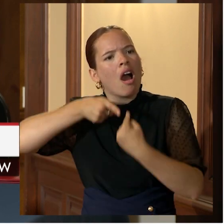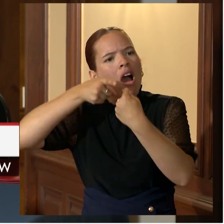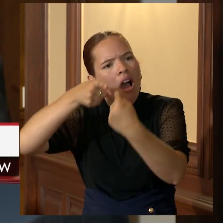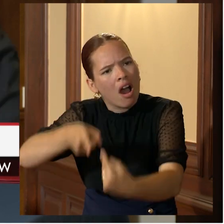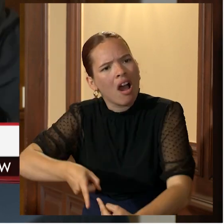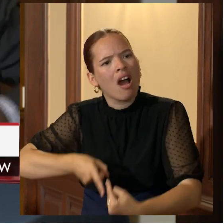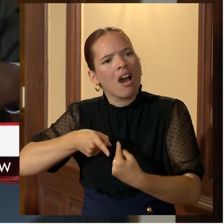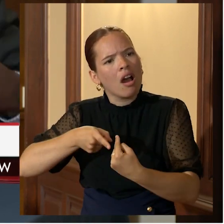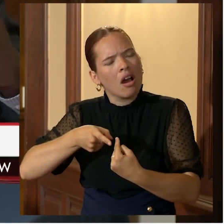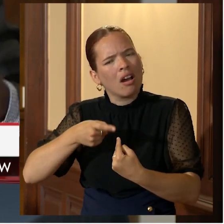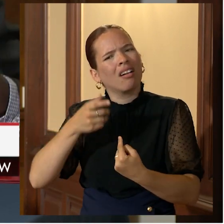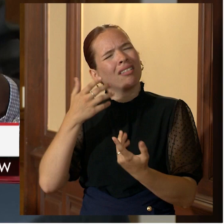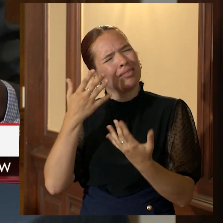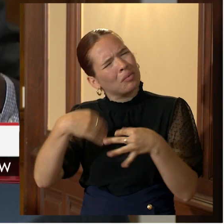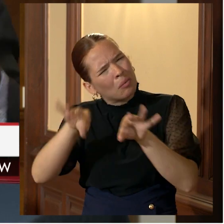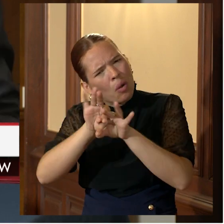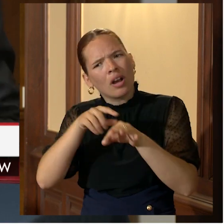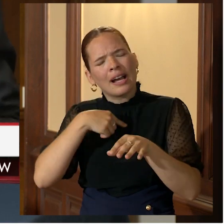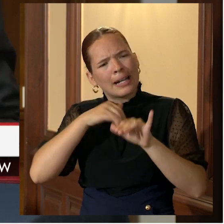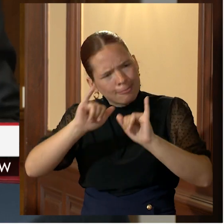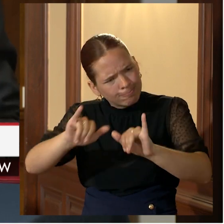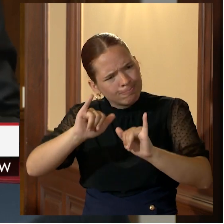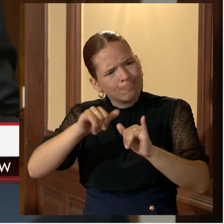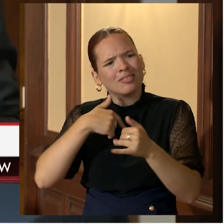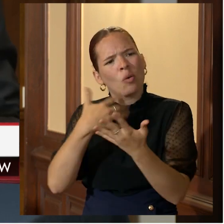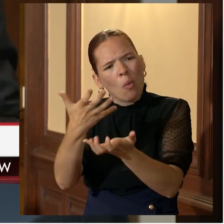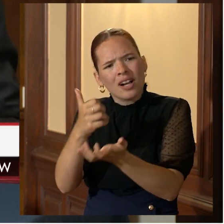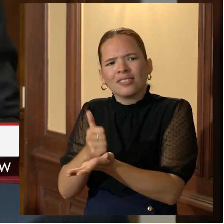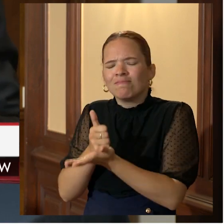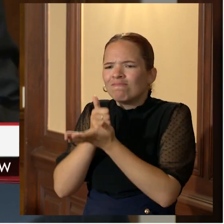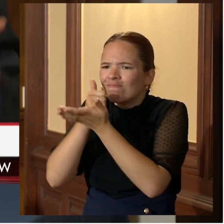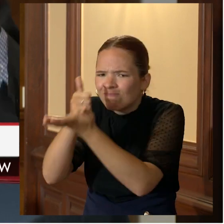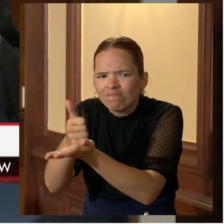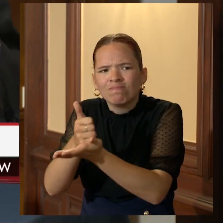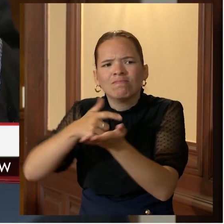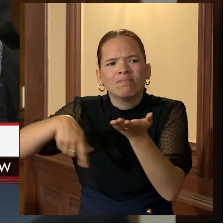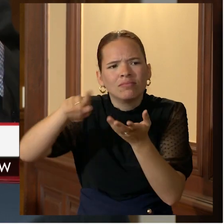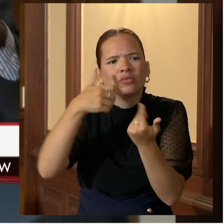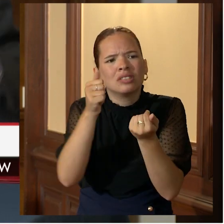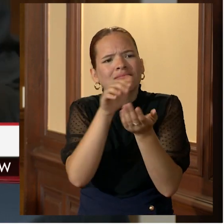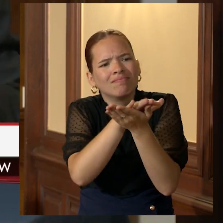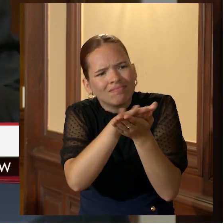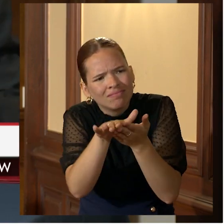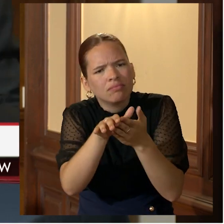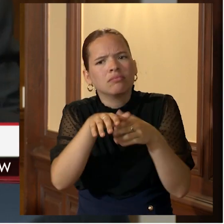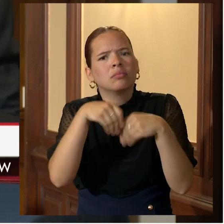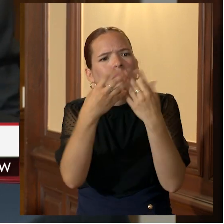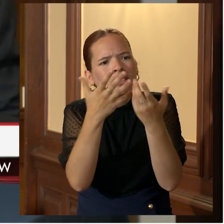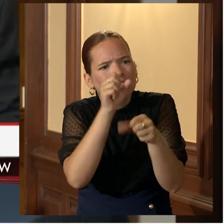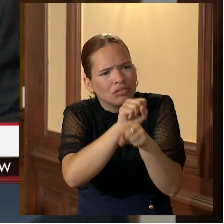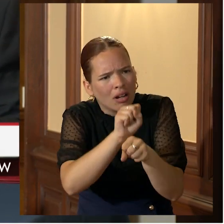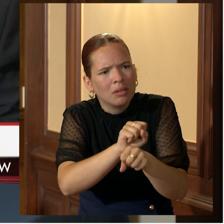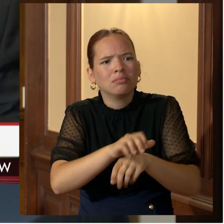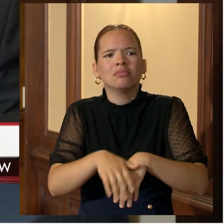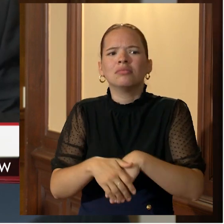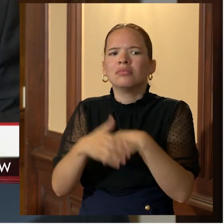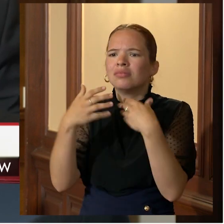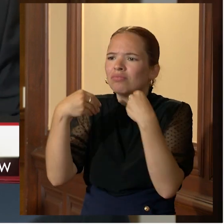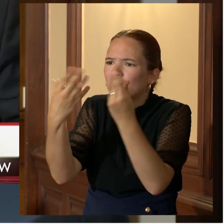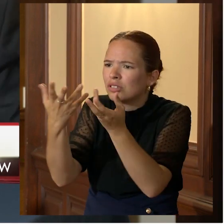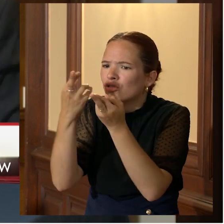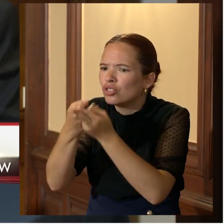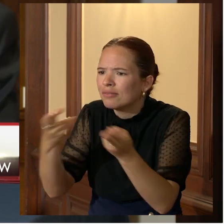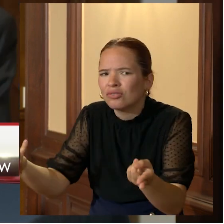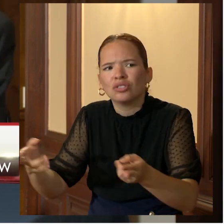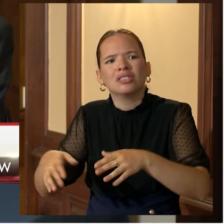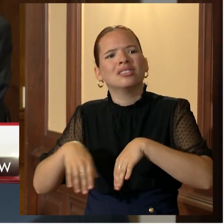also keeps DC residents safer. Because when employment goes up, crime goes down.